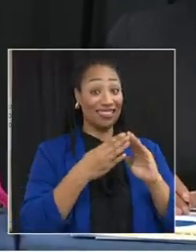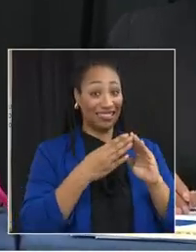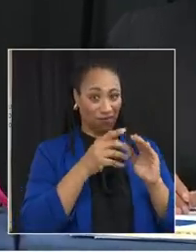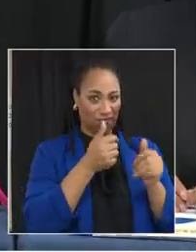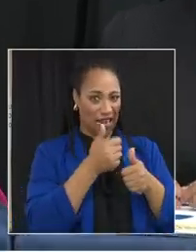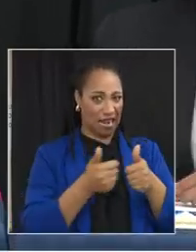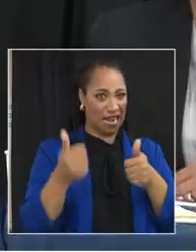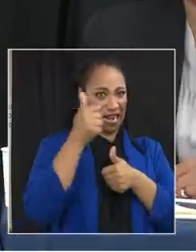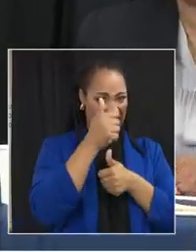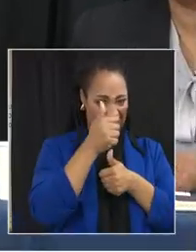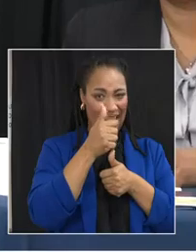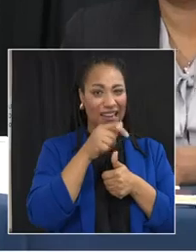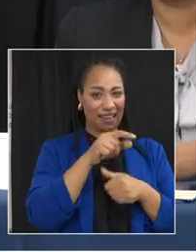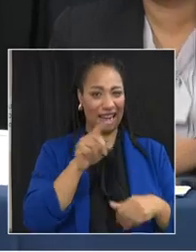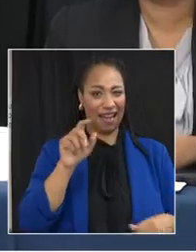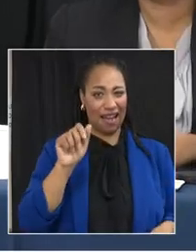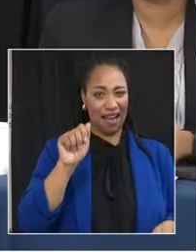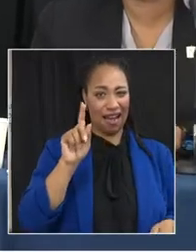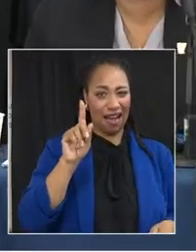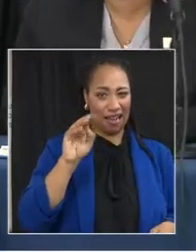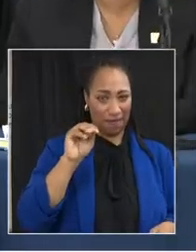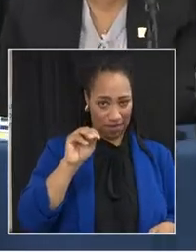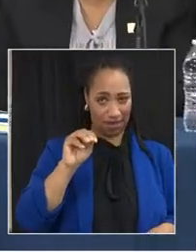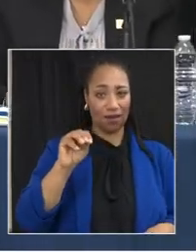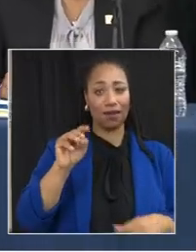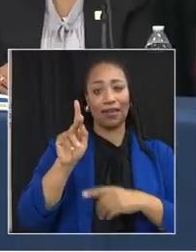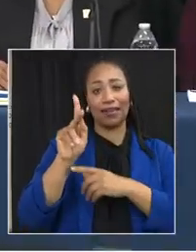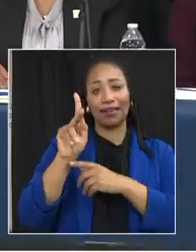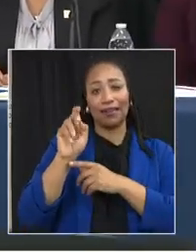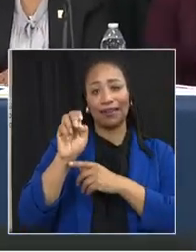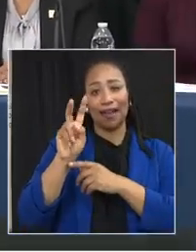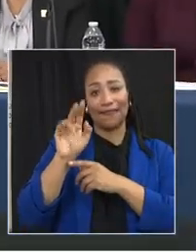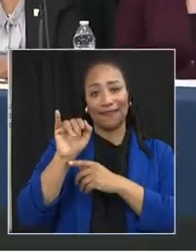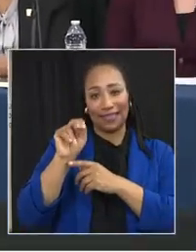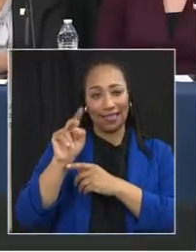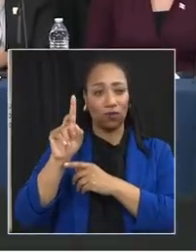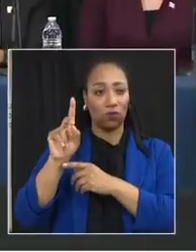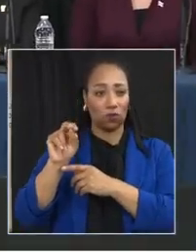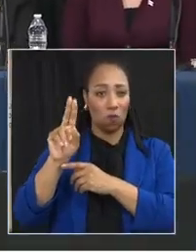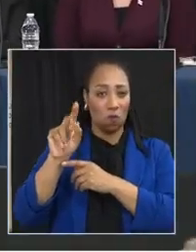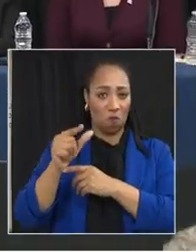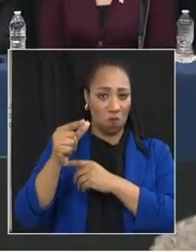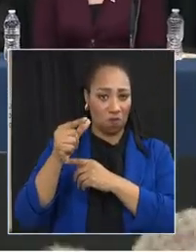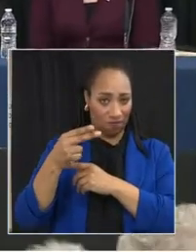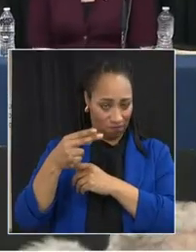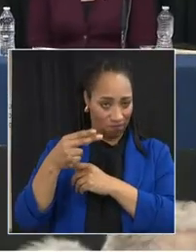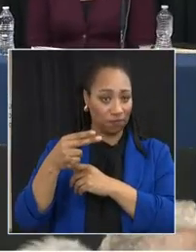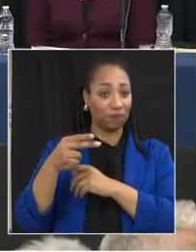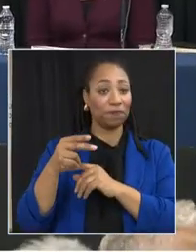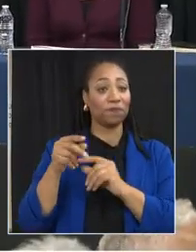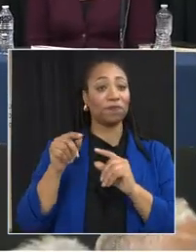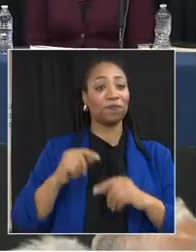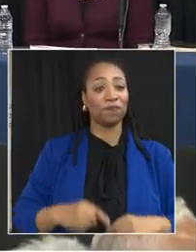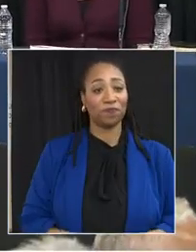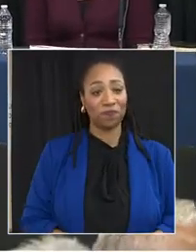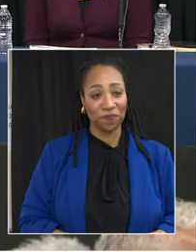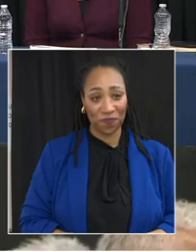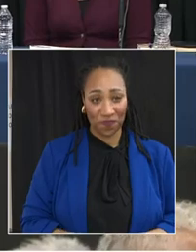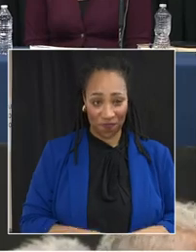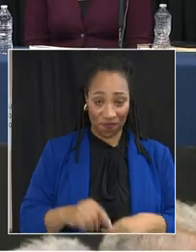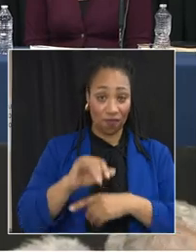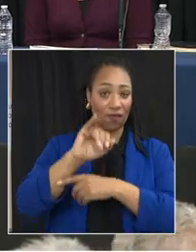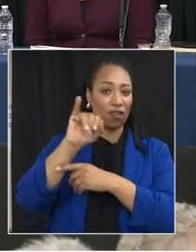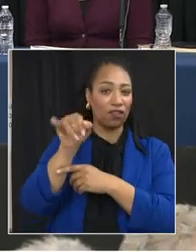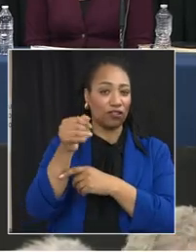left, and Sharon Hines, the director of the Office on Aging and Community Living. We generally start